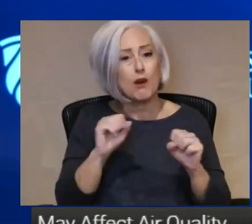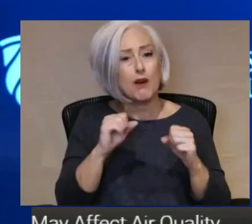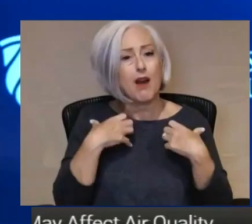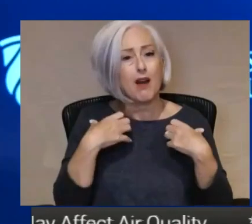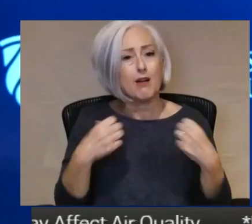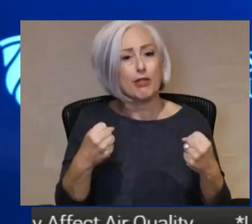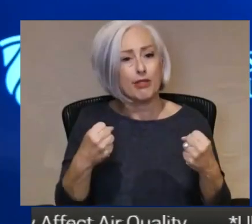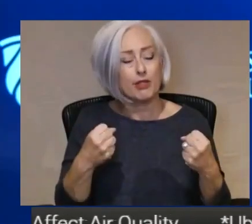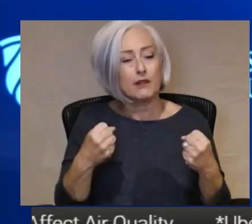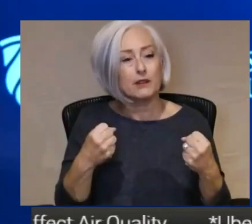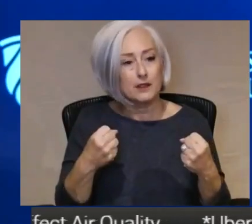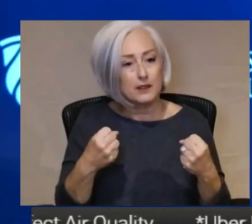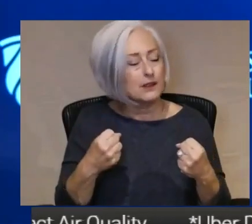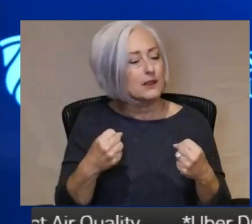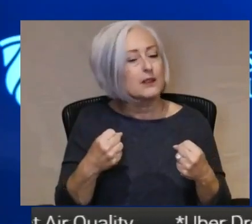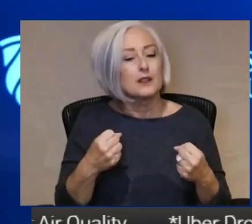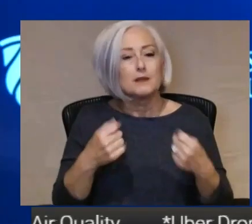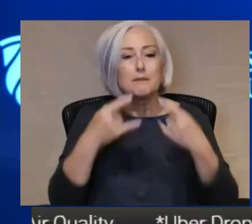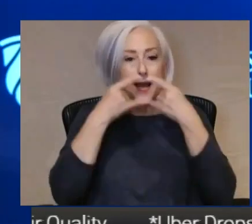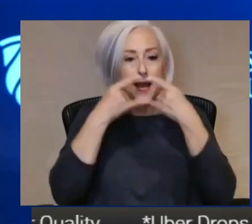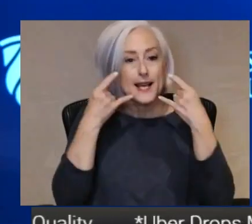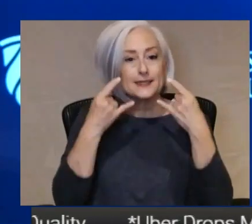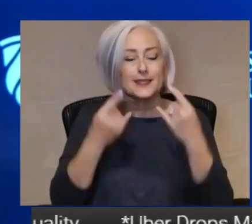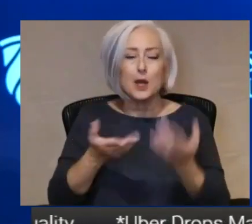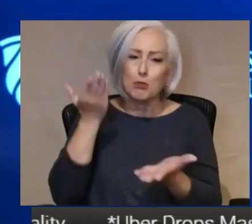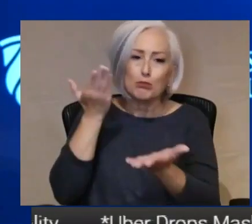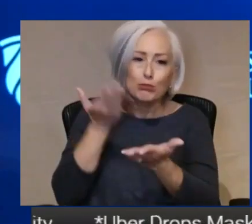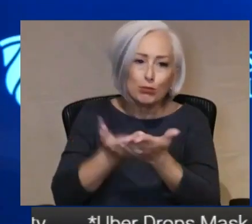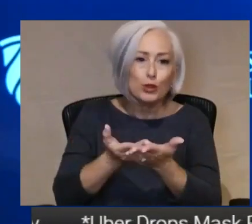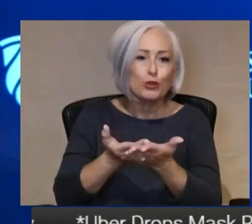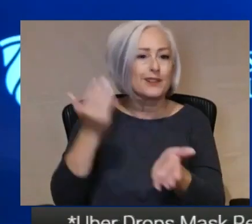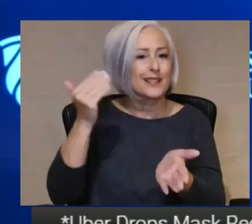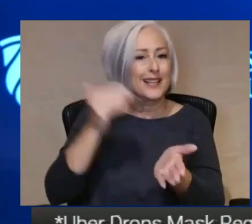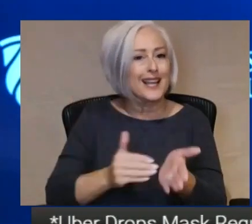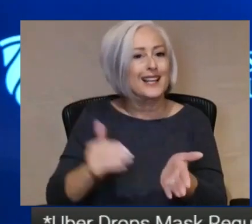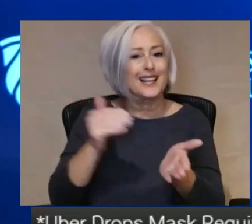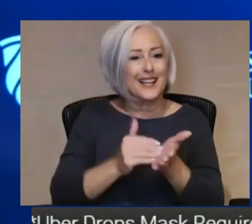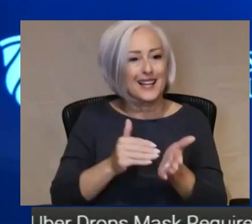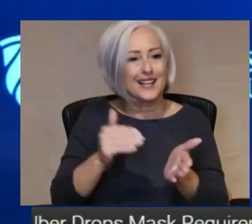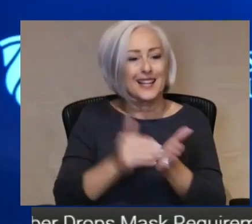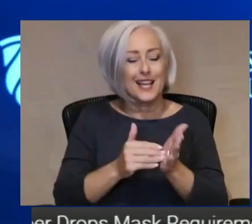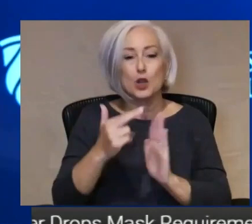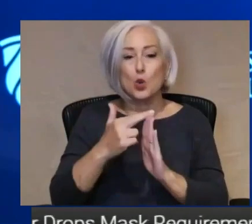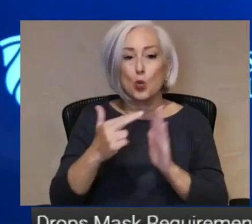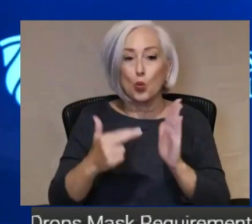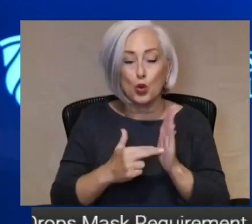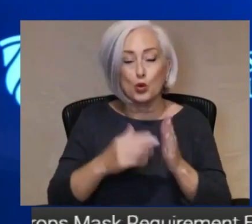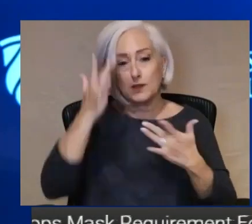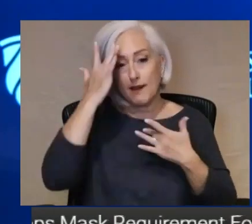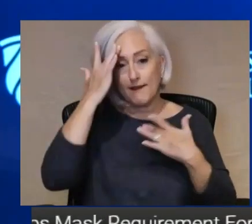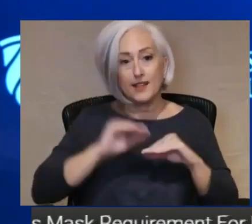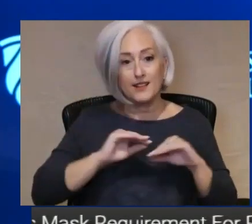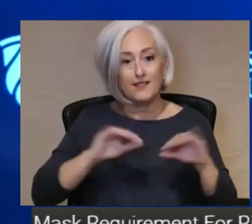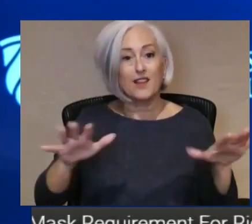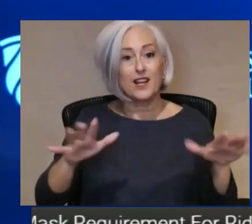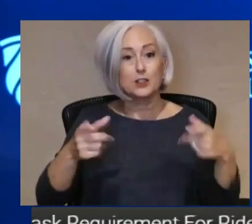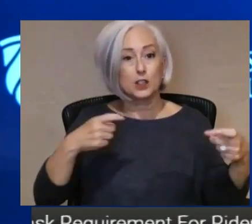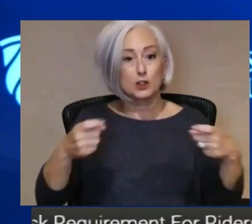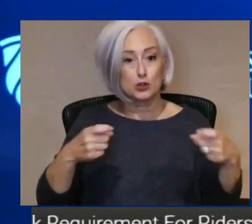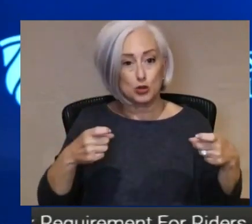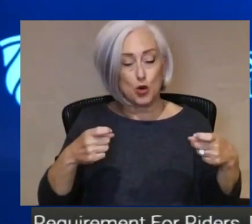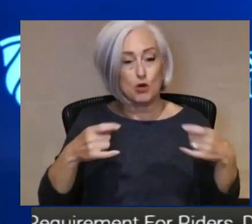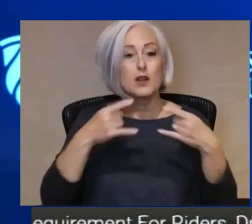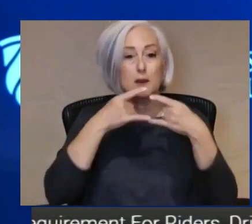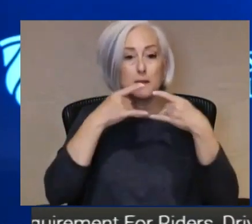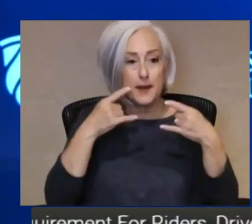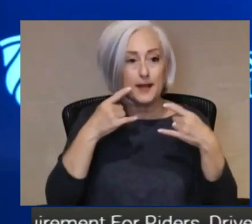over and over and over again is that the rules of infection control travel with you, protect you, and keep you